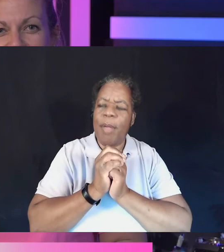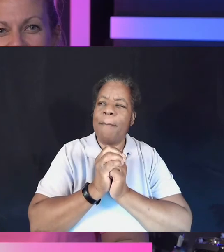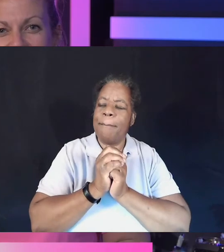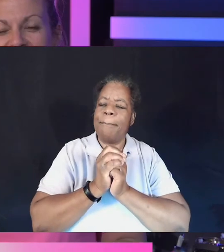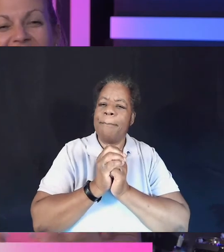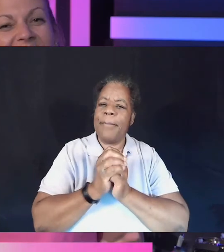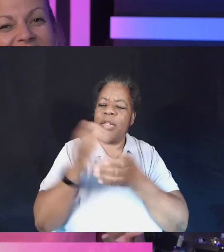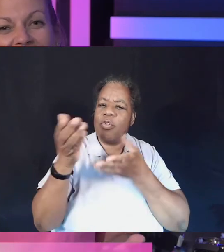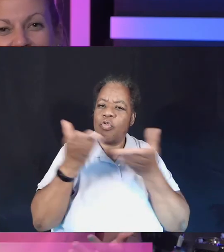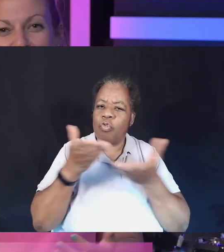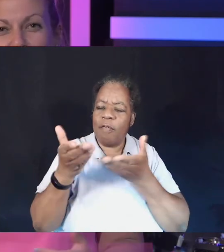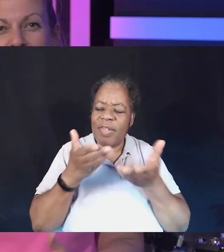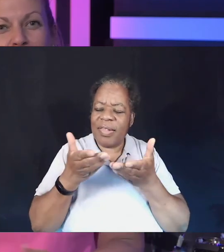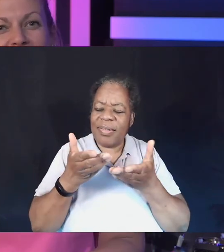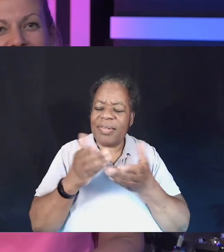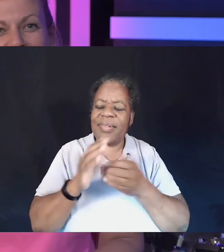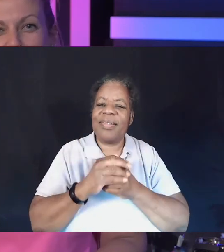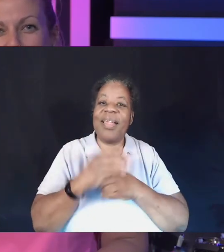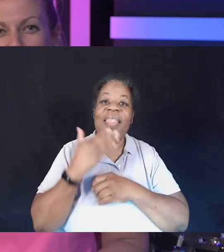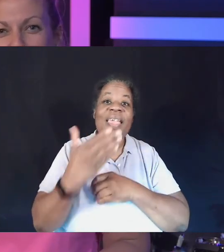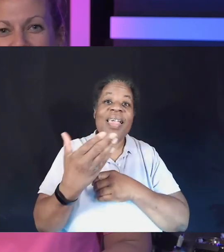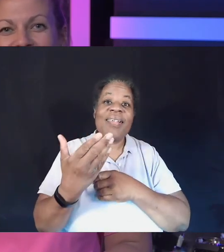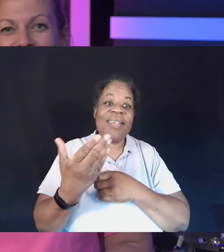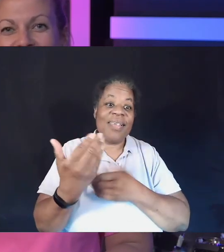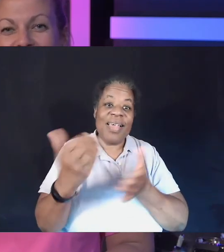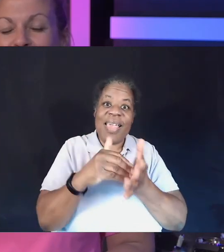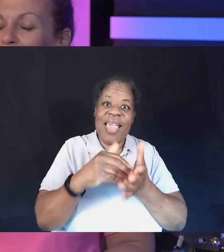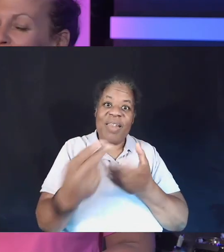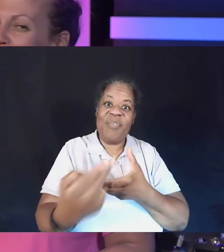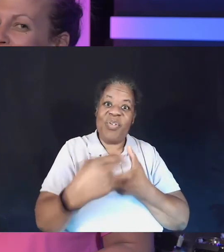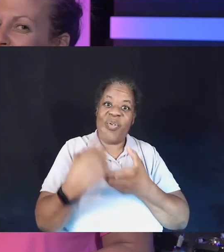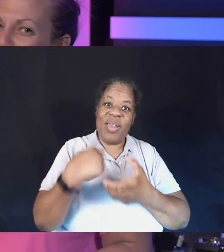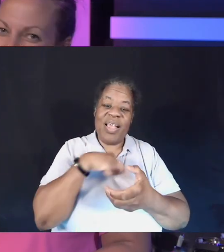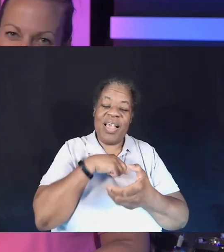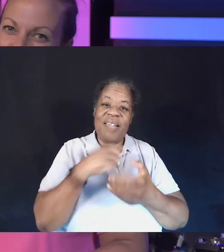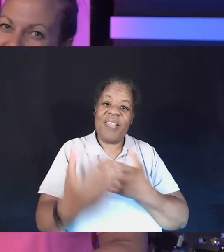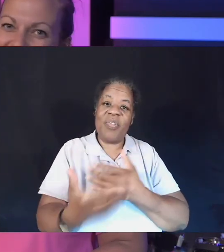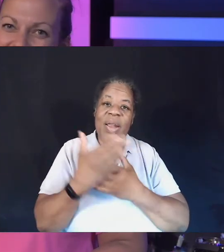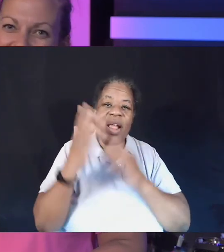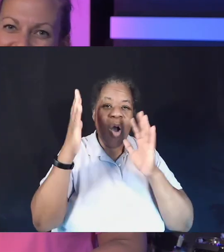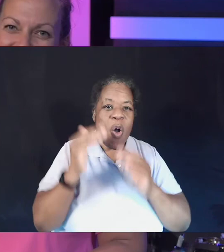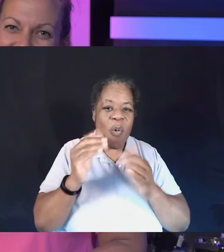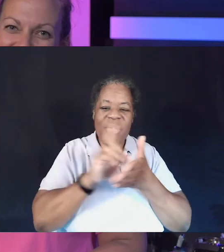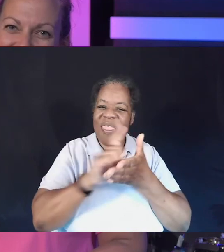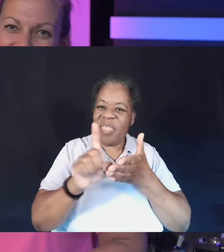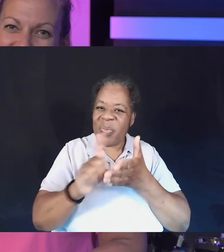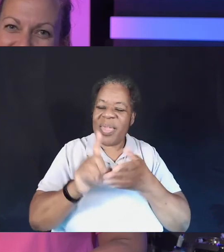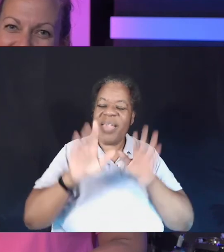grace.org/events. And thanks again for being with us this morning, friends. And we hope that you have a great week.